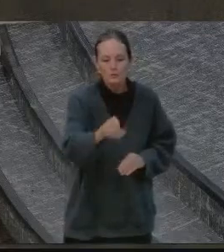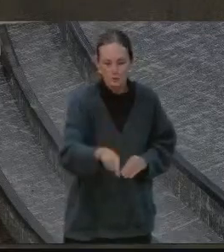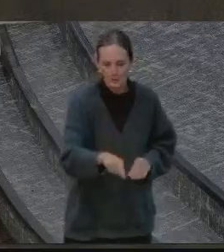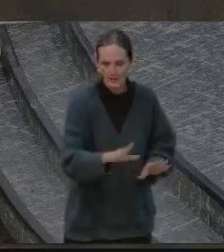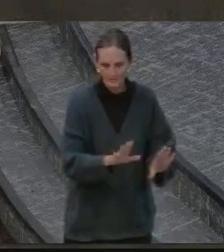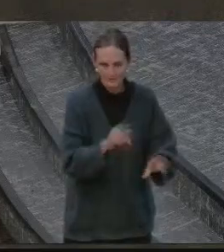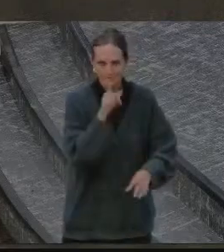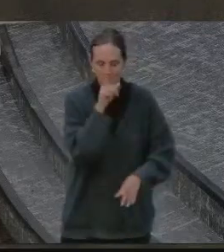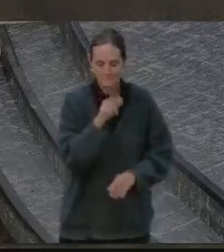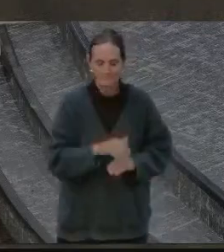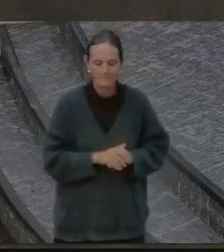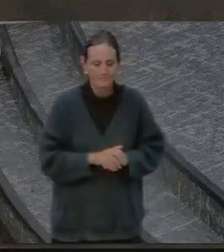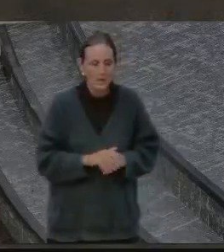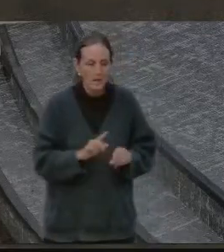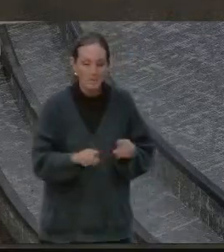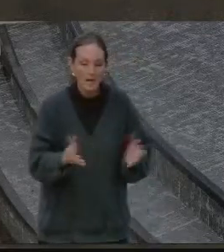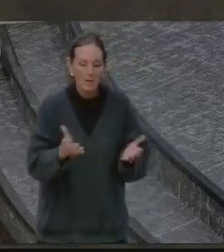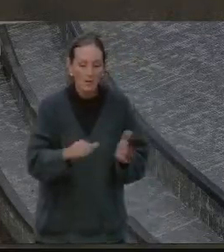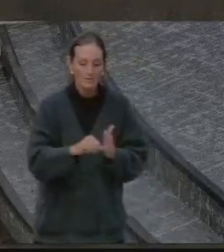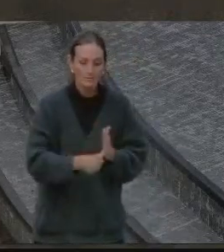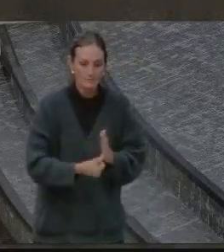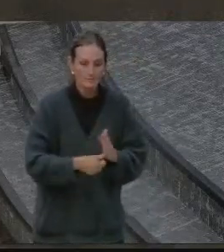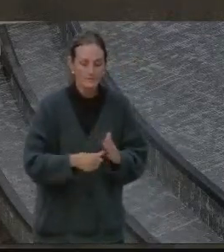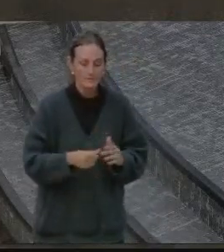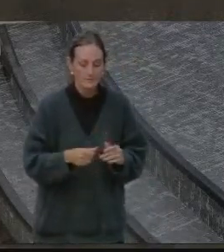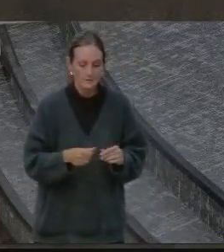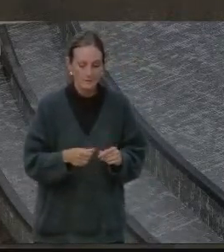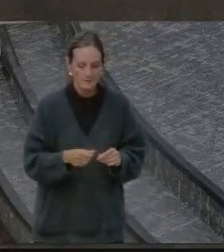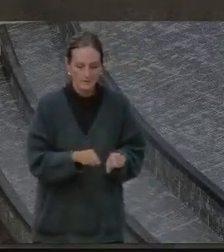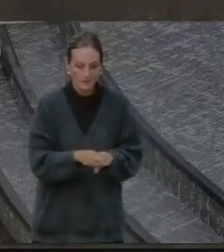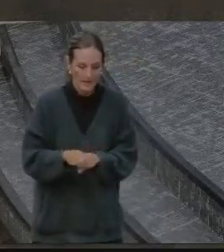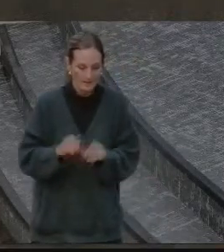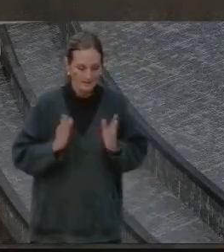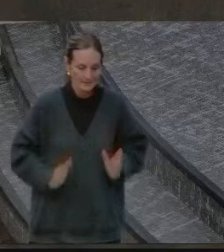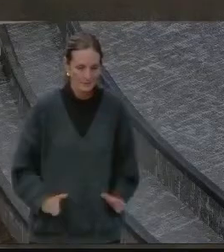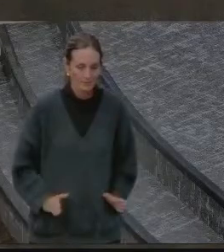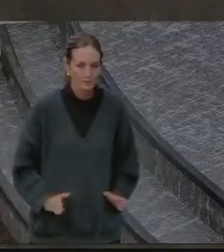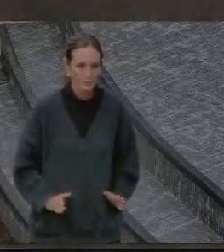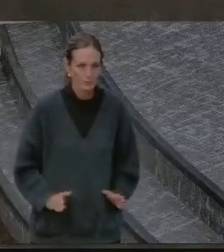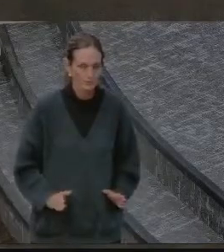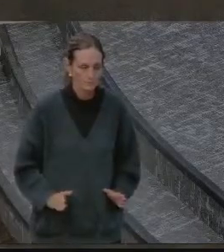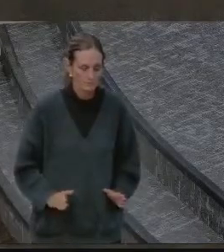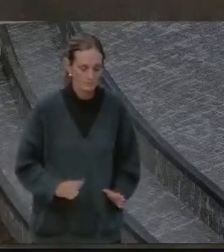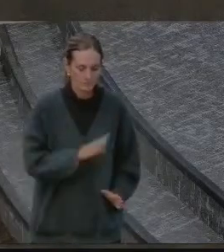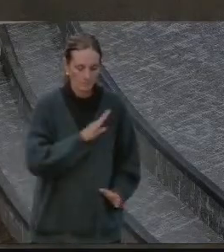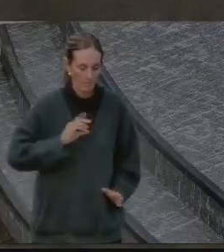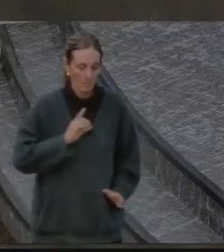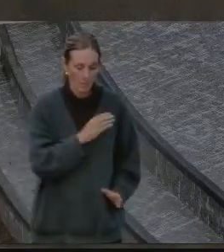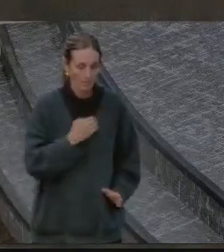just reiterate, as an individual board member,